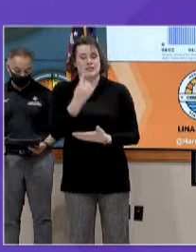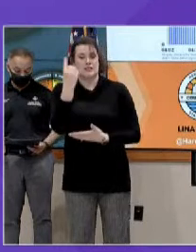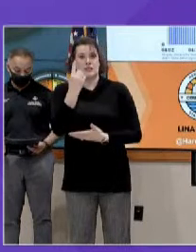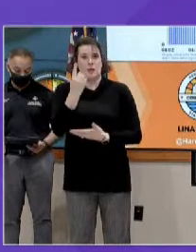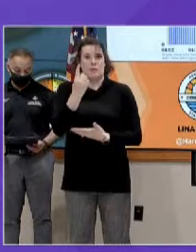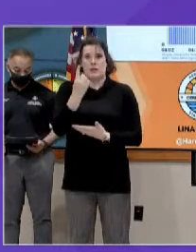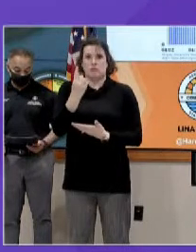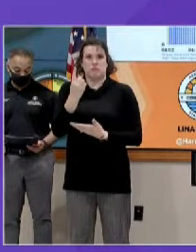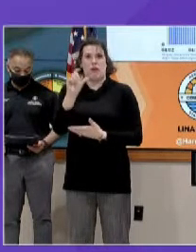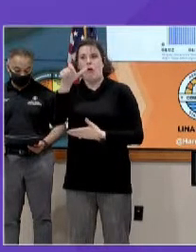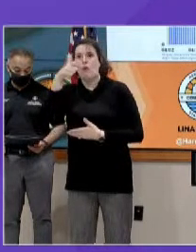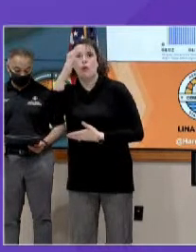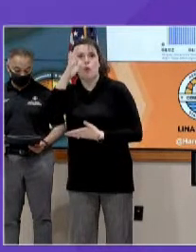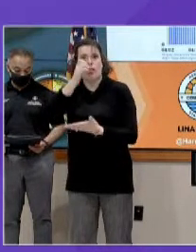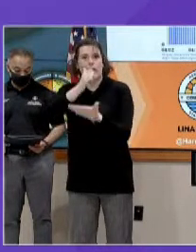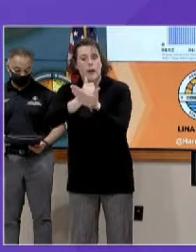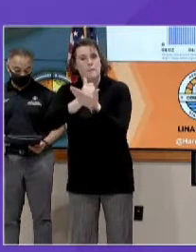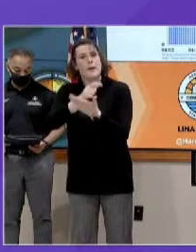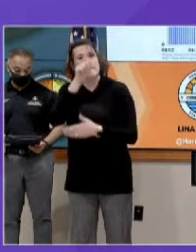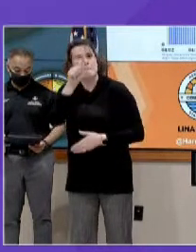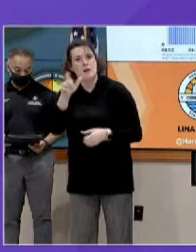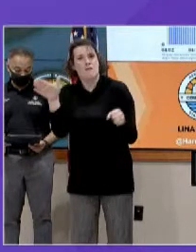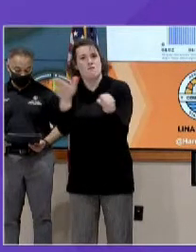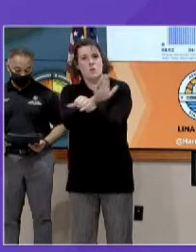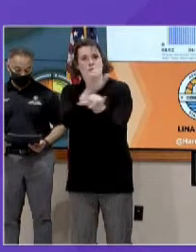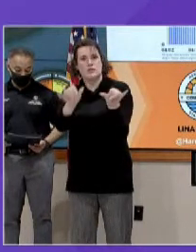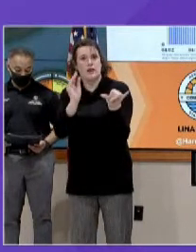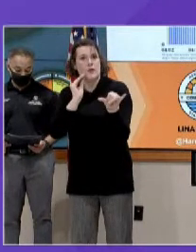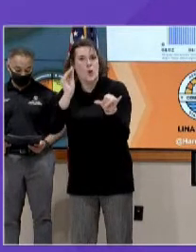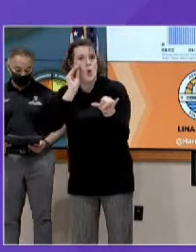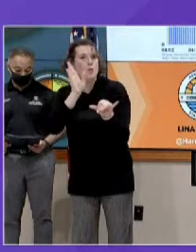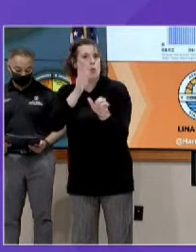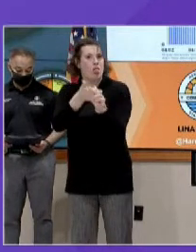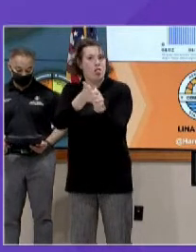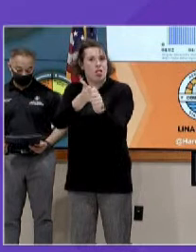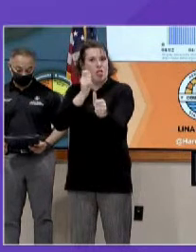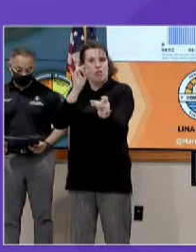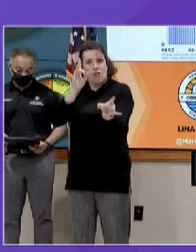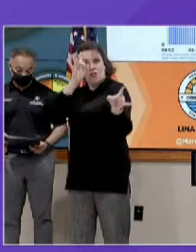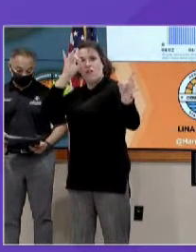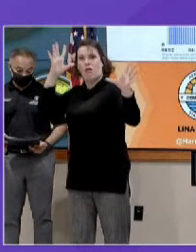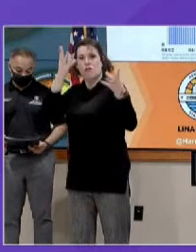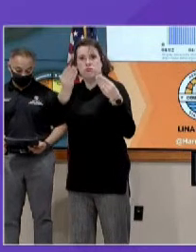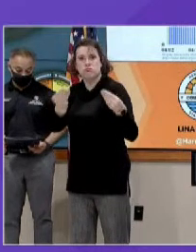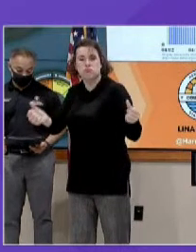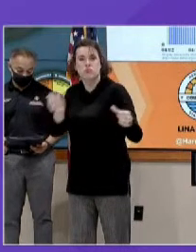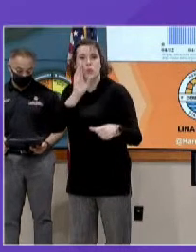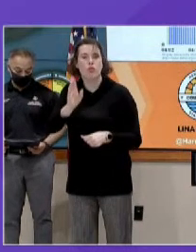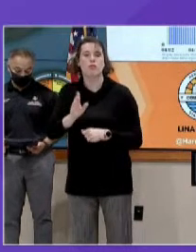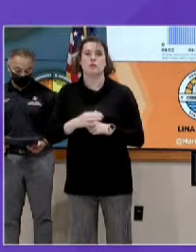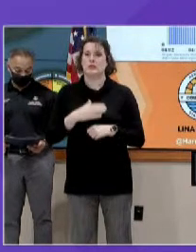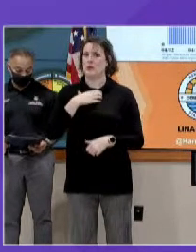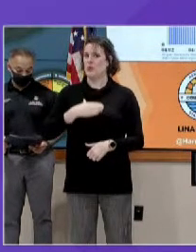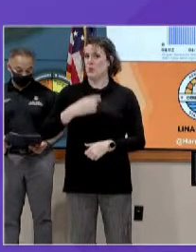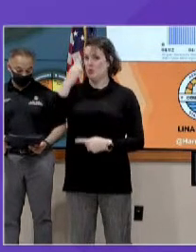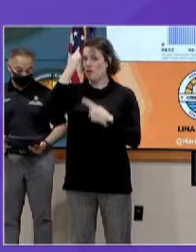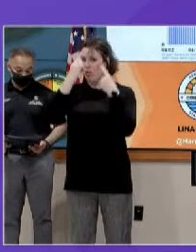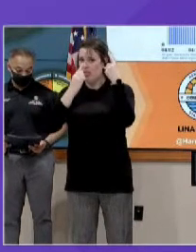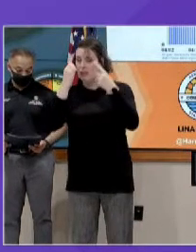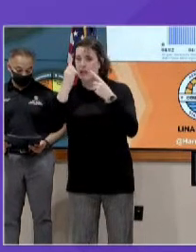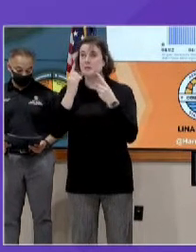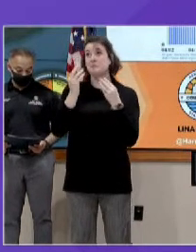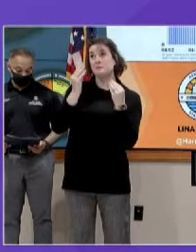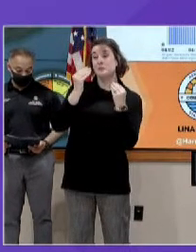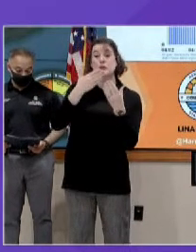of a full stay-home order will work to avert the crisis right now. Wishful thinking is neither